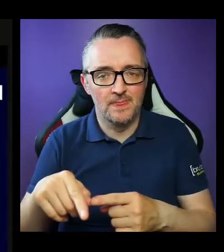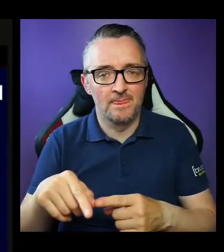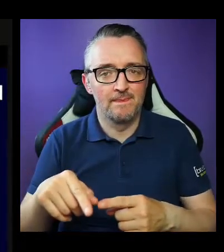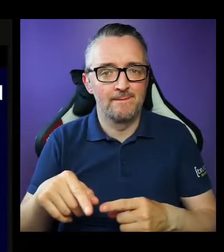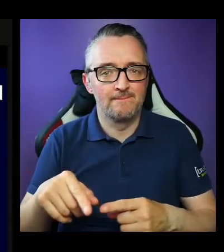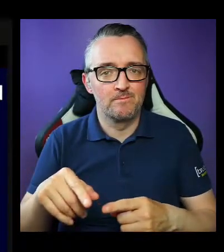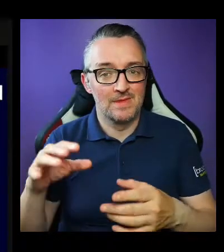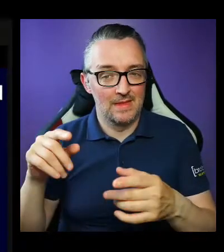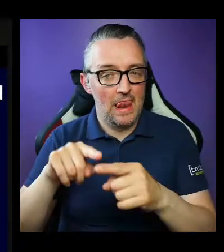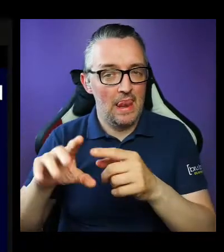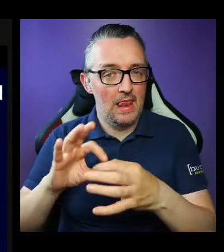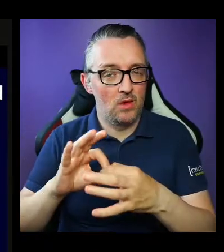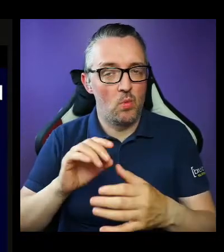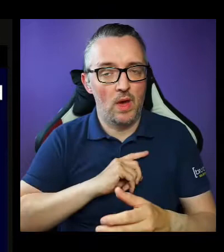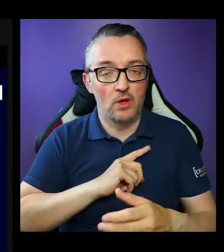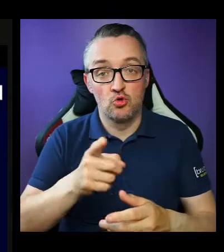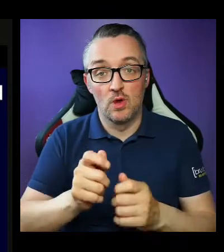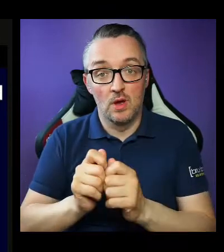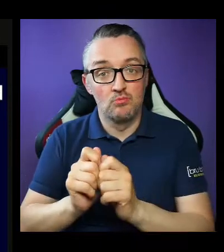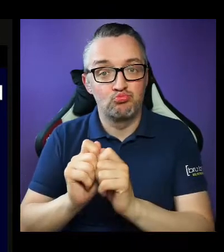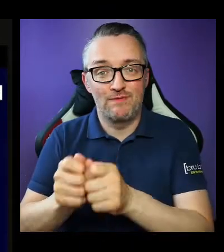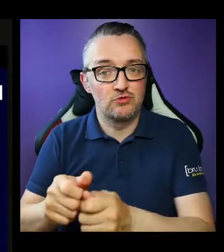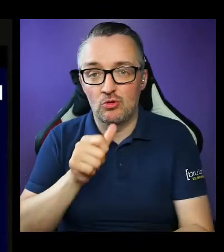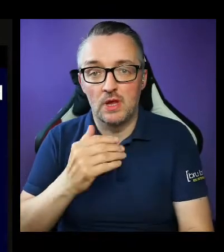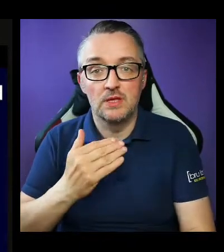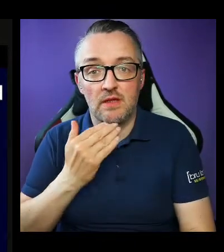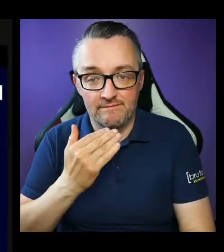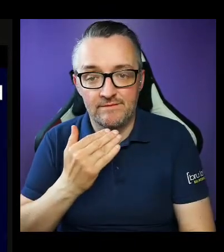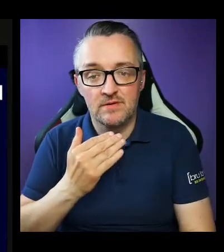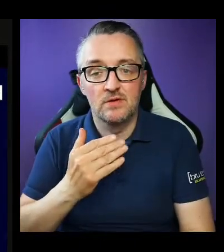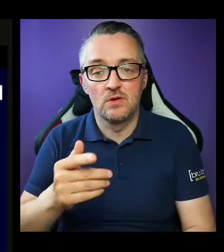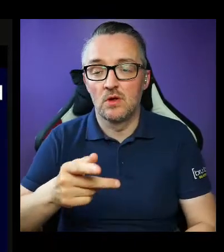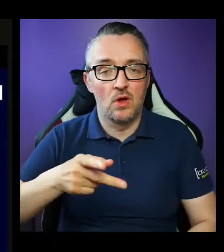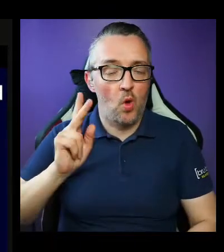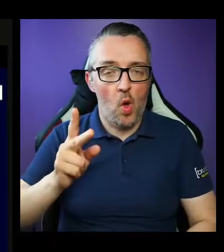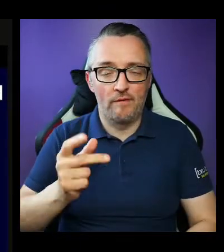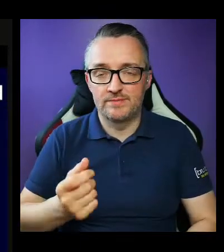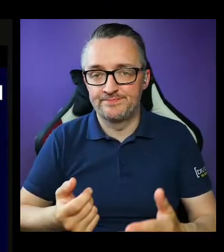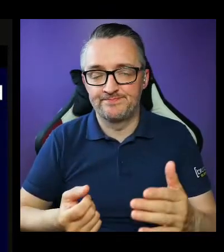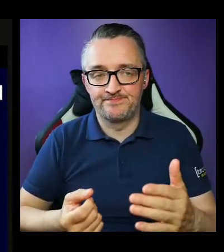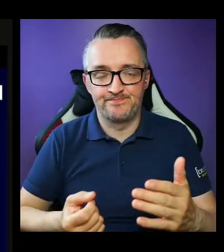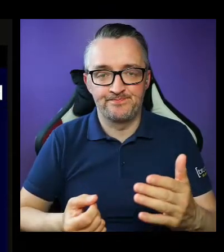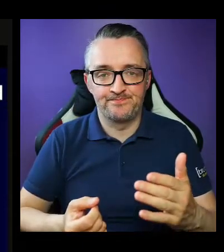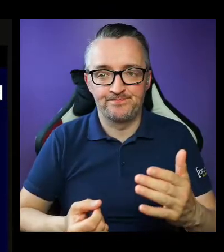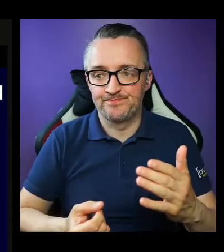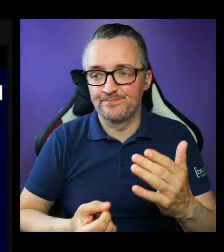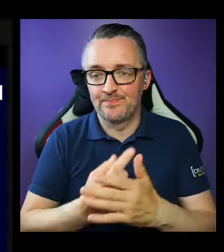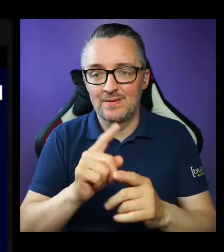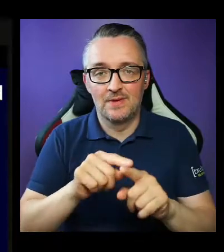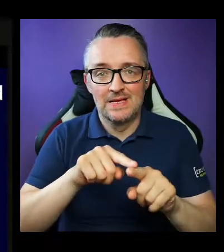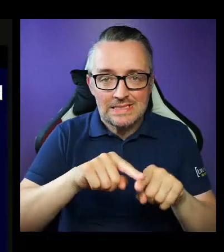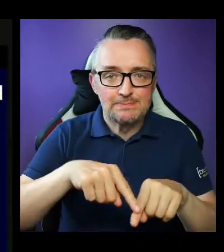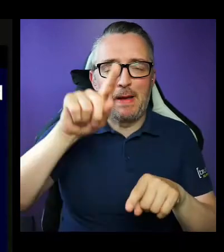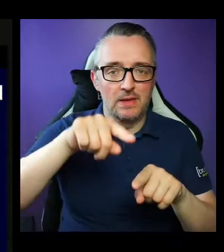with DynamoDB, because if you provision too little and you constantly have